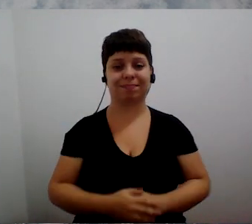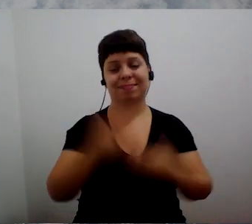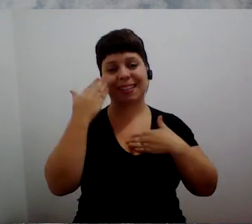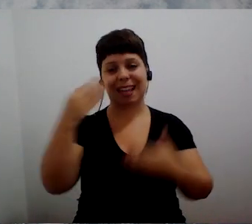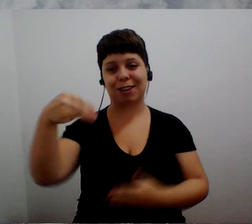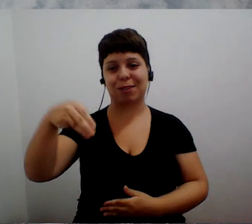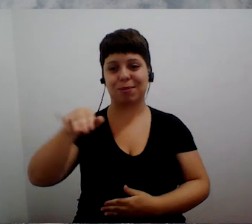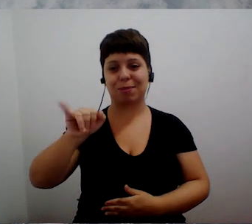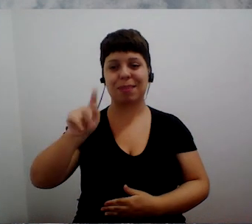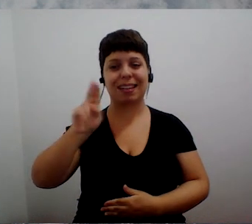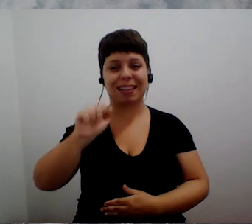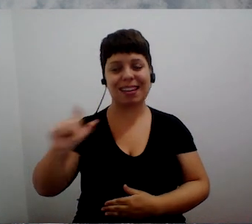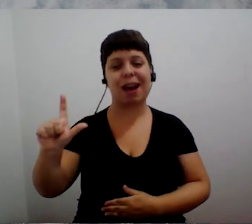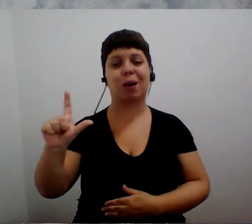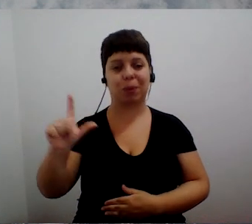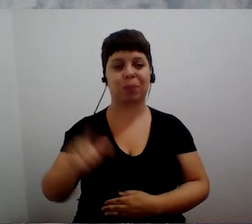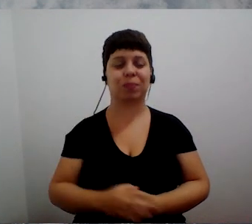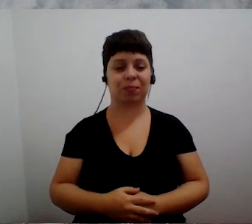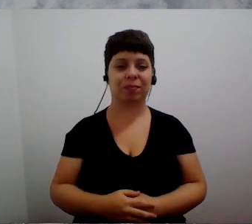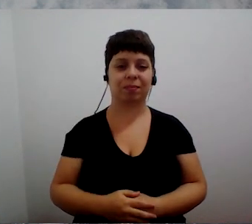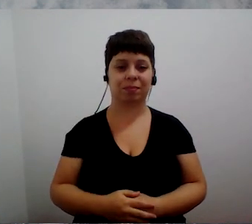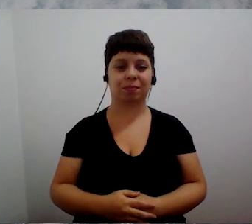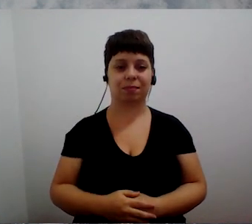industry commitment to get the goal.